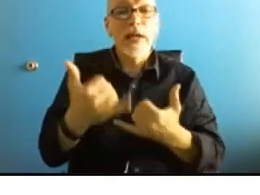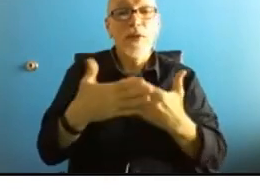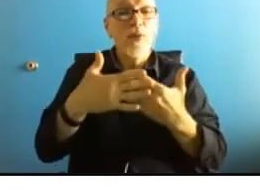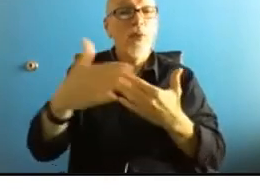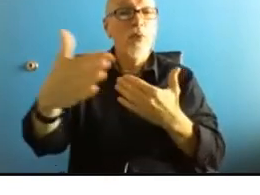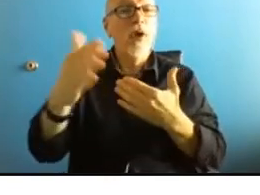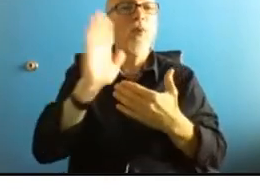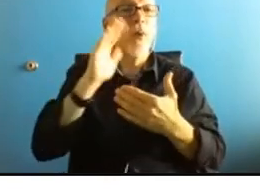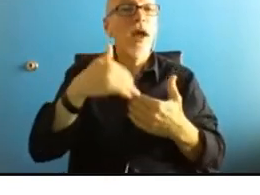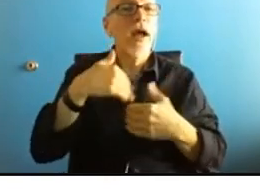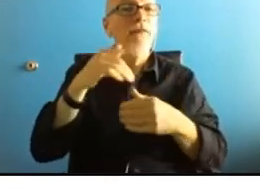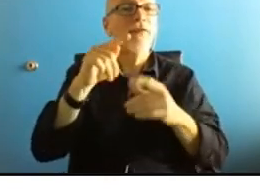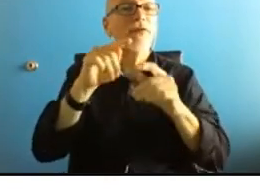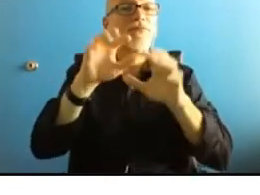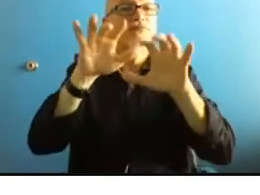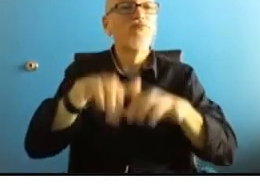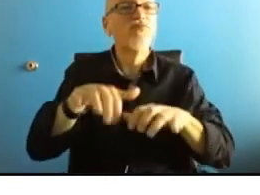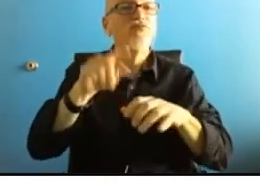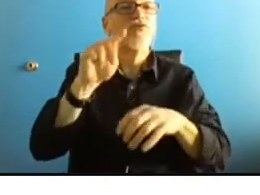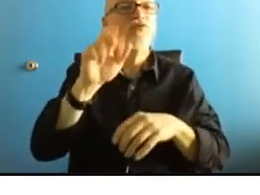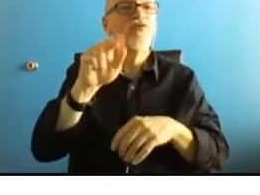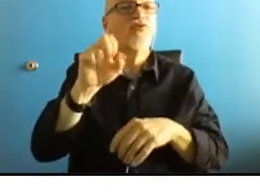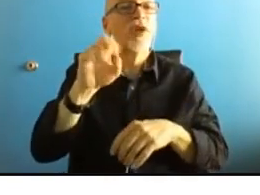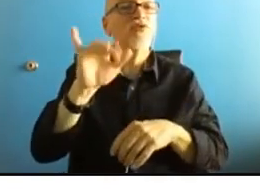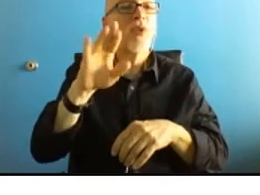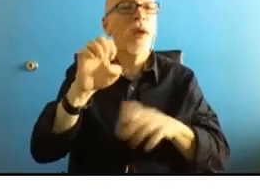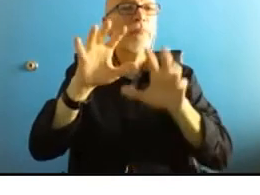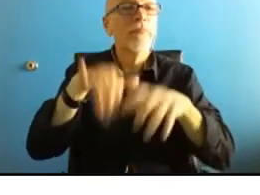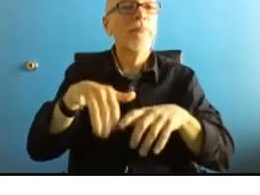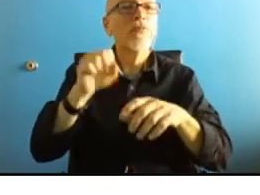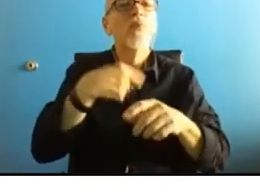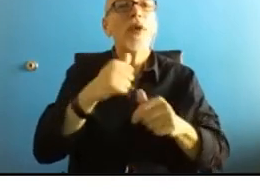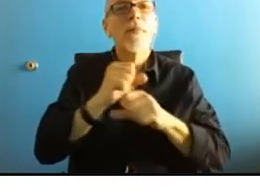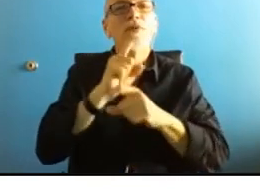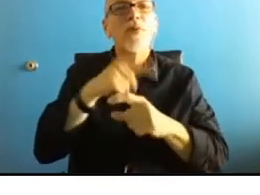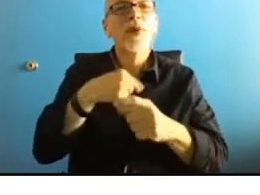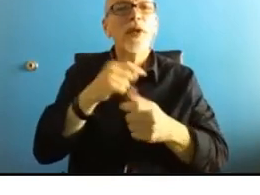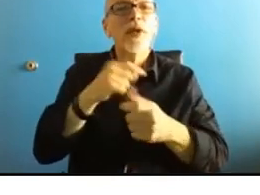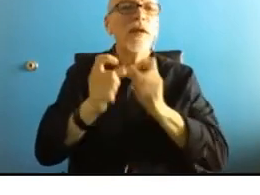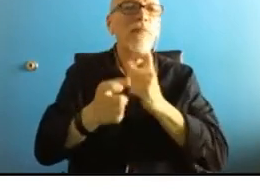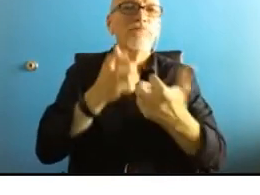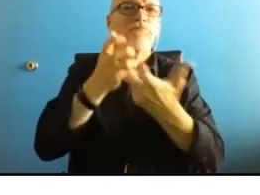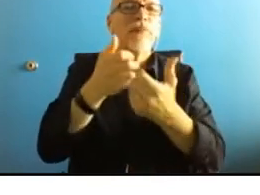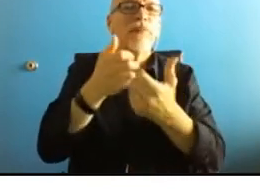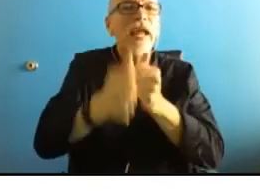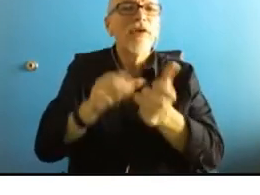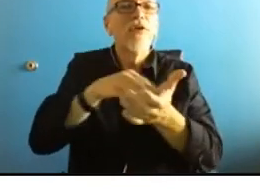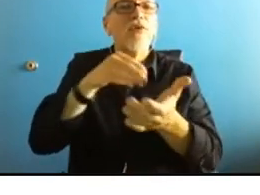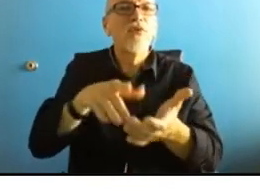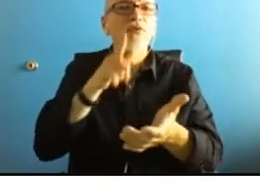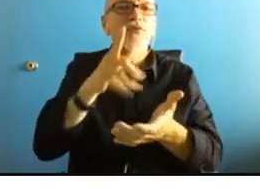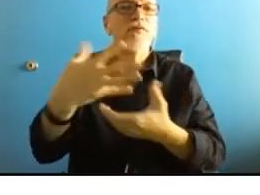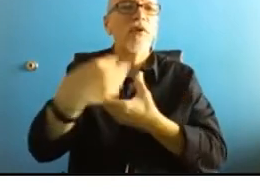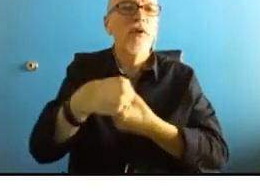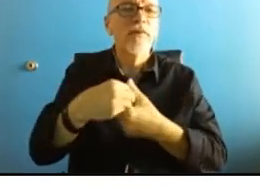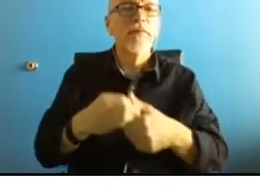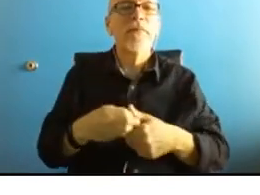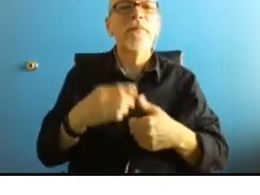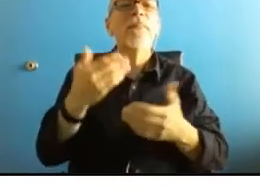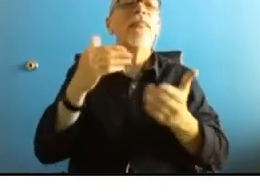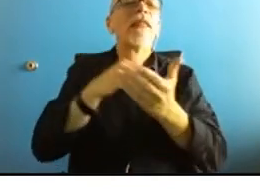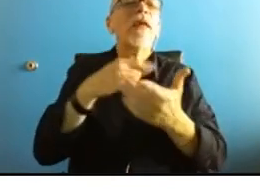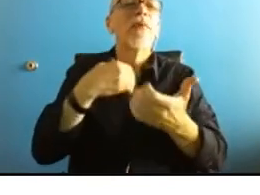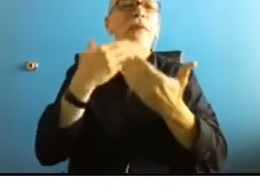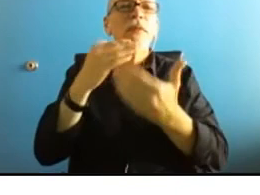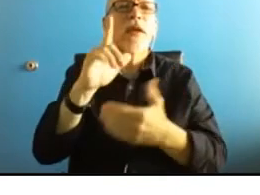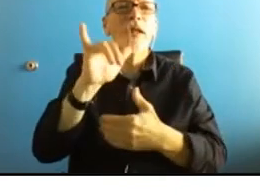will have transcription services applied as well to make sure that we can accommodate every single learner that's involved. So again, I want to thank Lynn